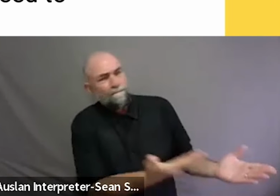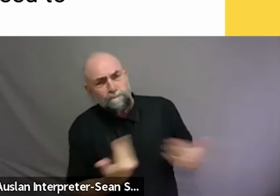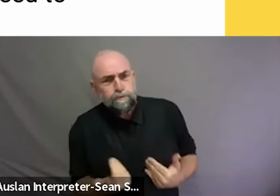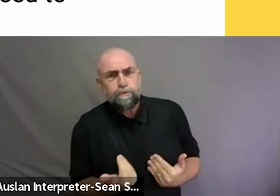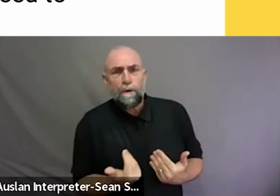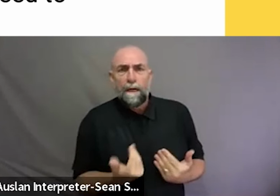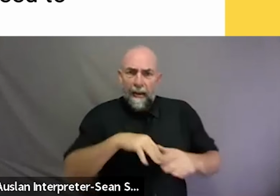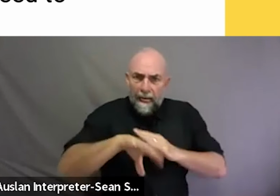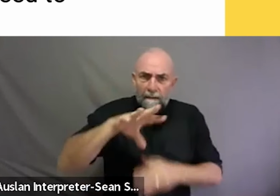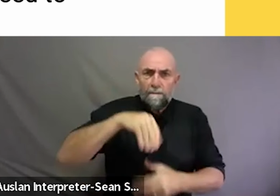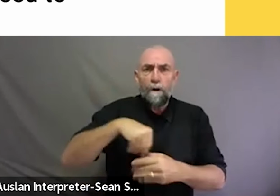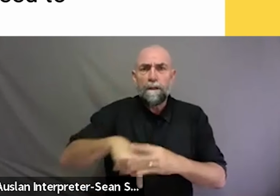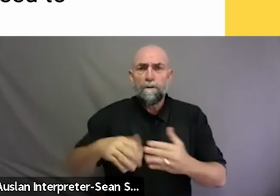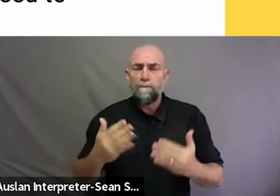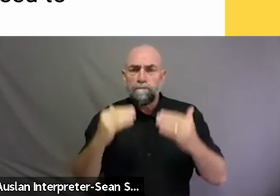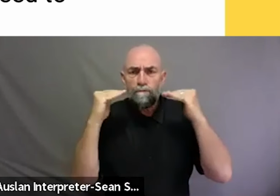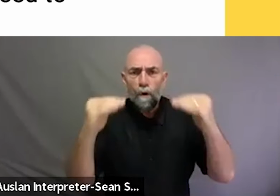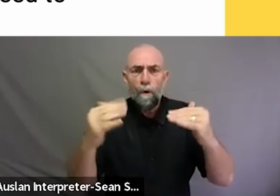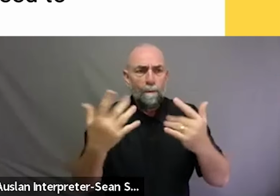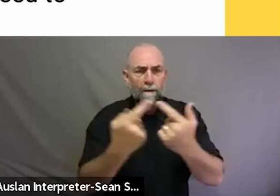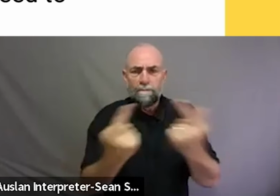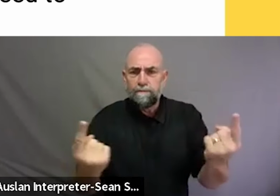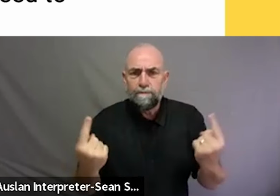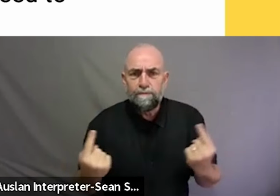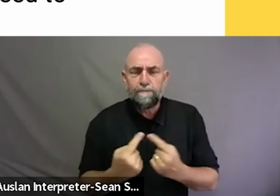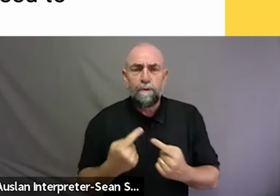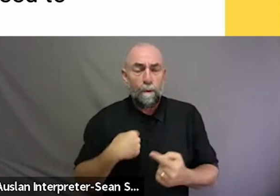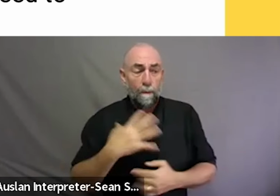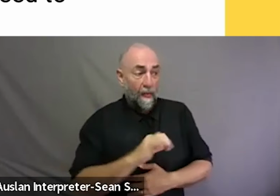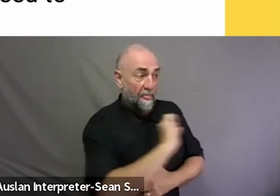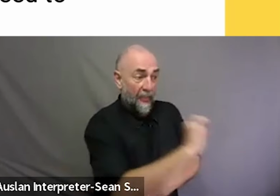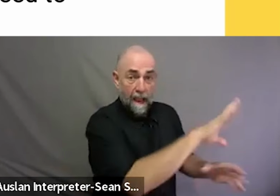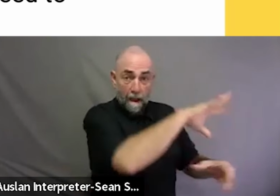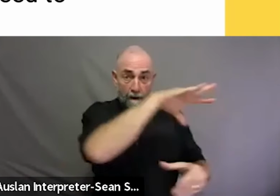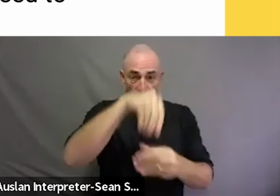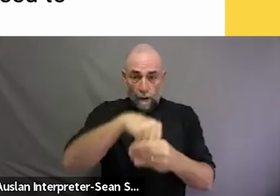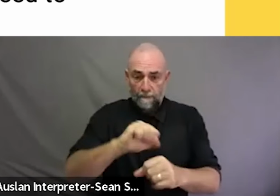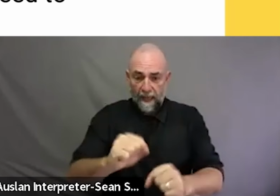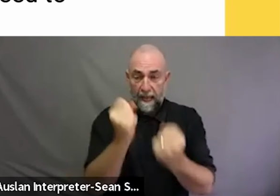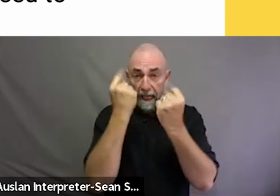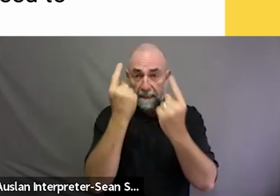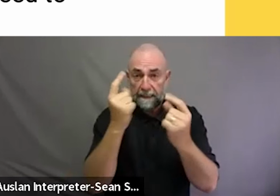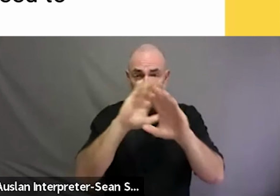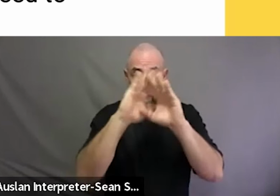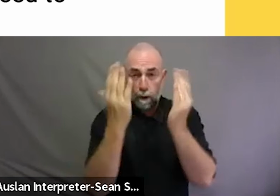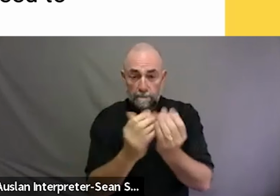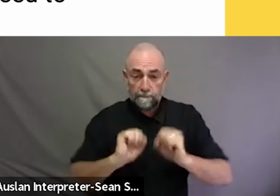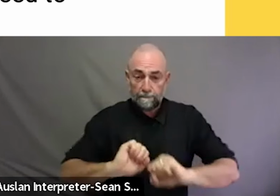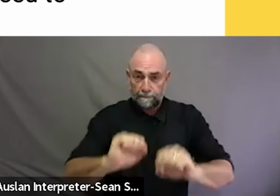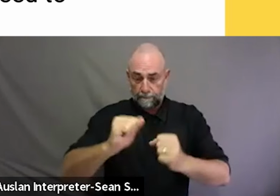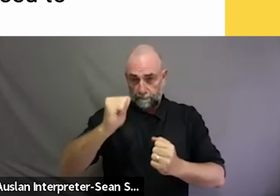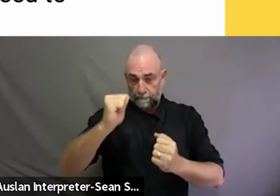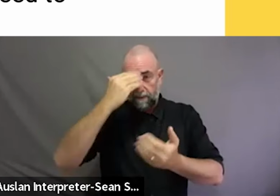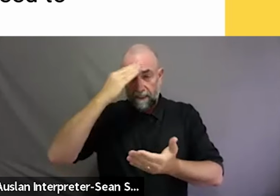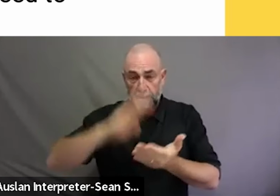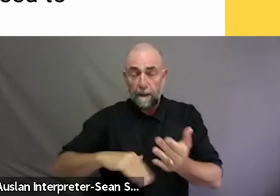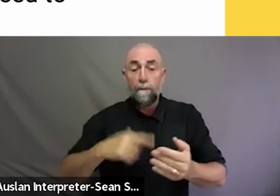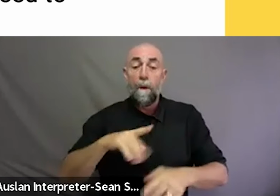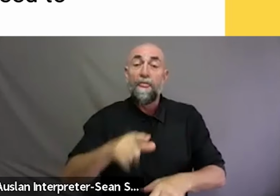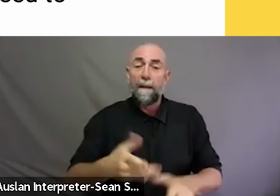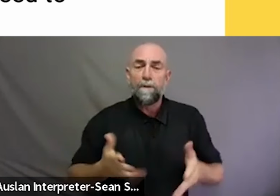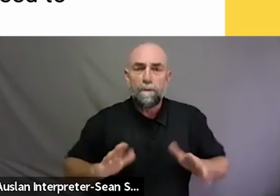hear their values, their understanding of the world and their experience, and we want that to drive the design process, whether that's in the